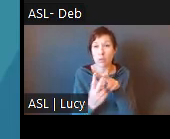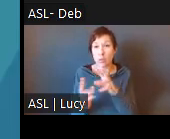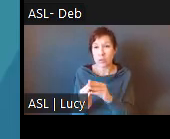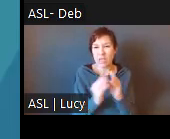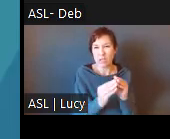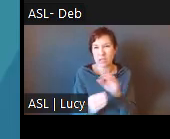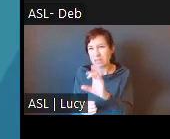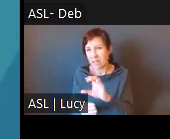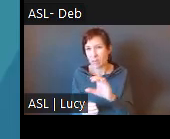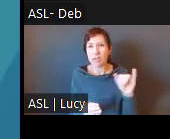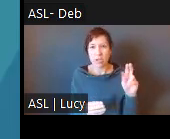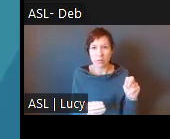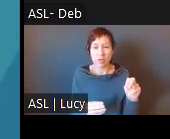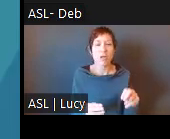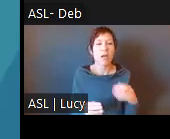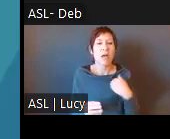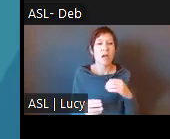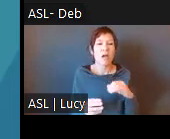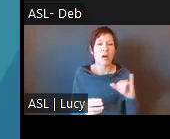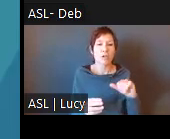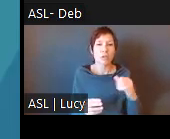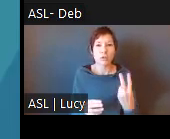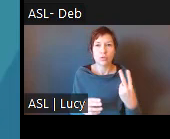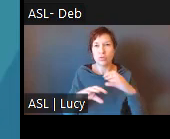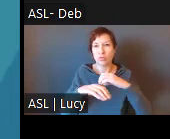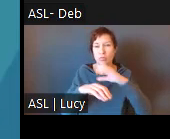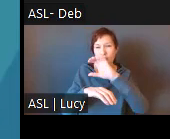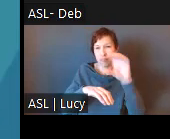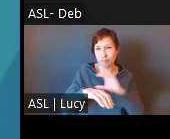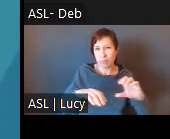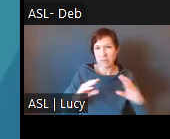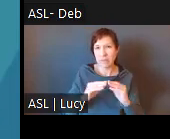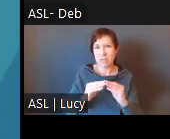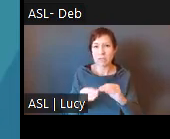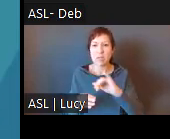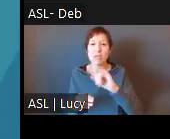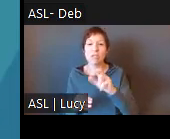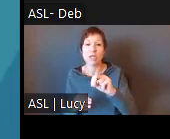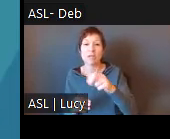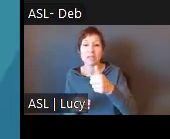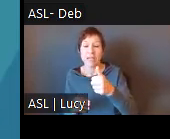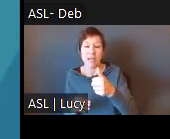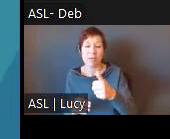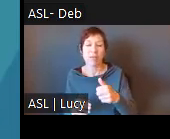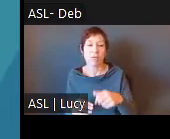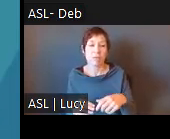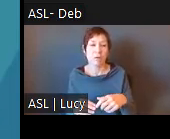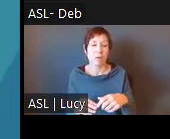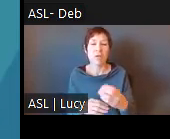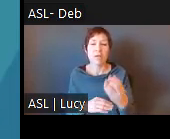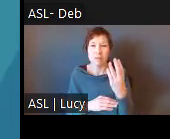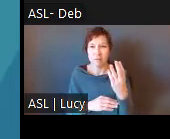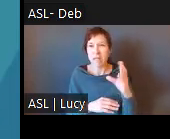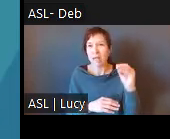2 remote sessions are scheduled for the daytime and evening of January 10th. The first is at 10 o'clock.